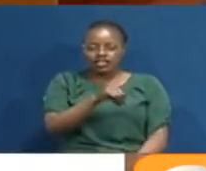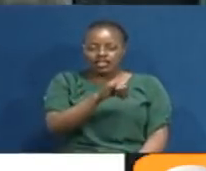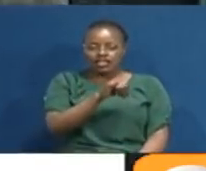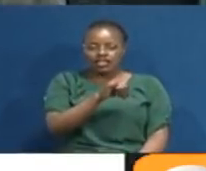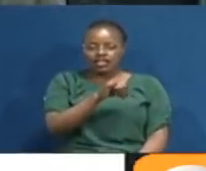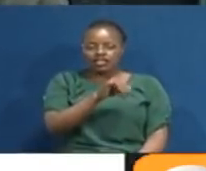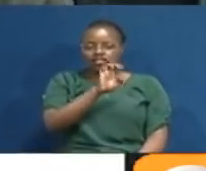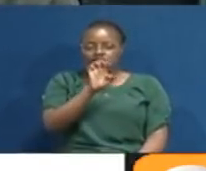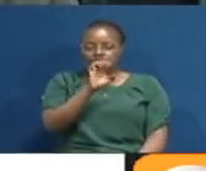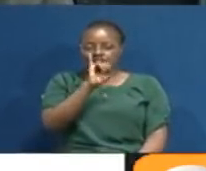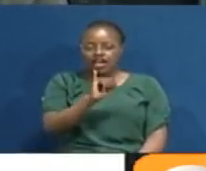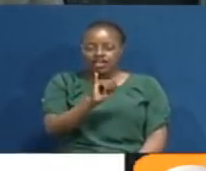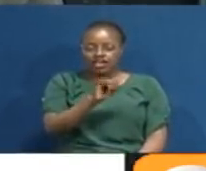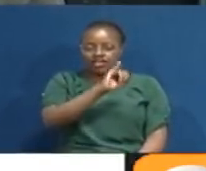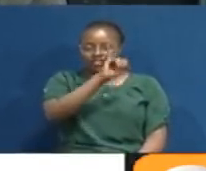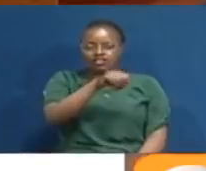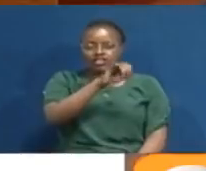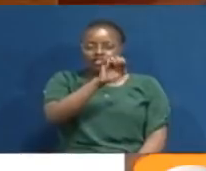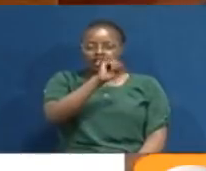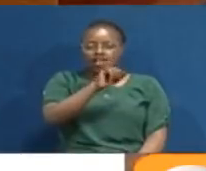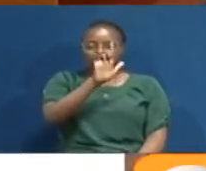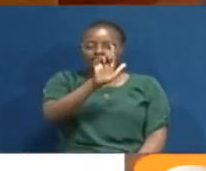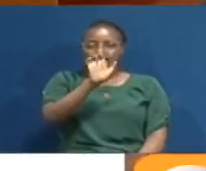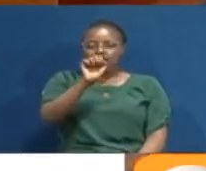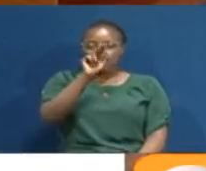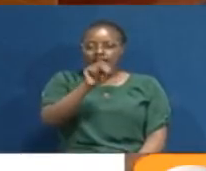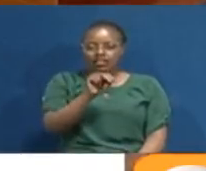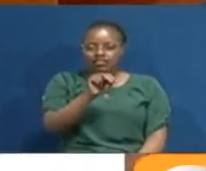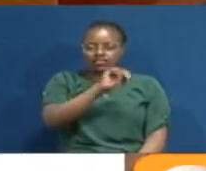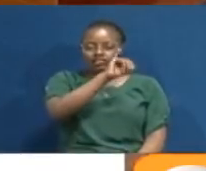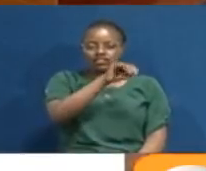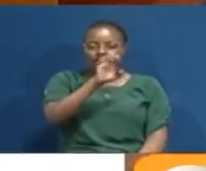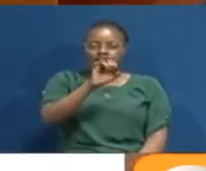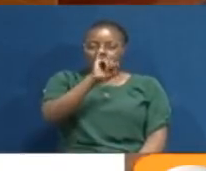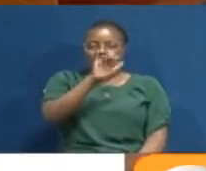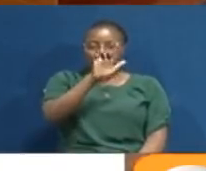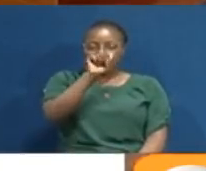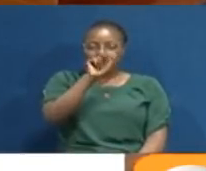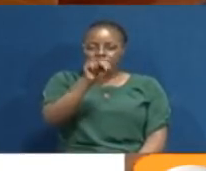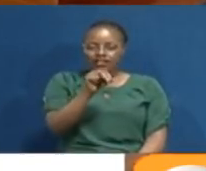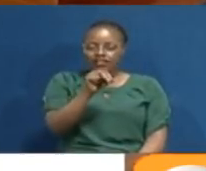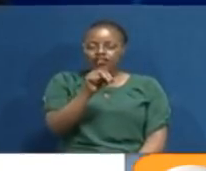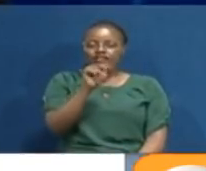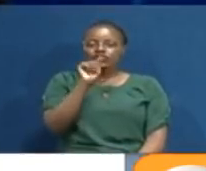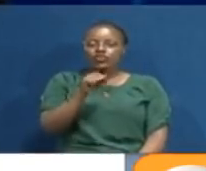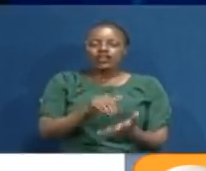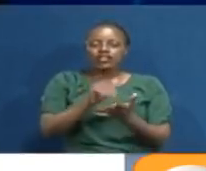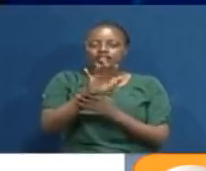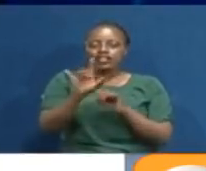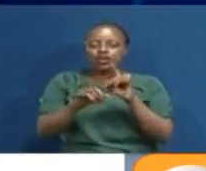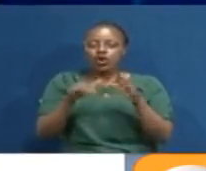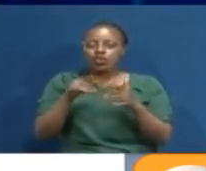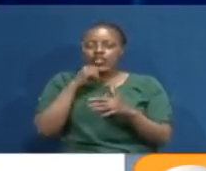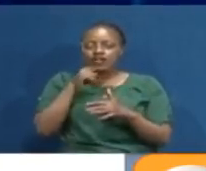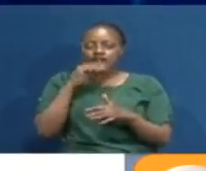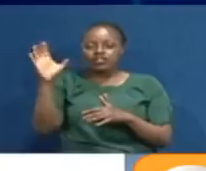Jellian. J-E-I-L-A-N. Dr. J-E-I-L-A-N. Dr. J-E-I-L-A-N. You can forward your questions or